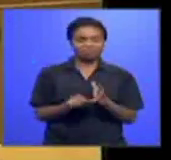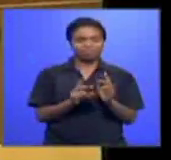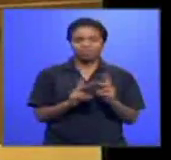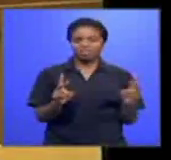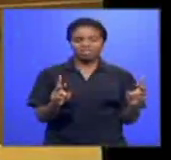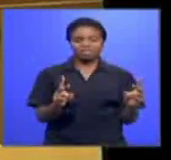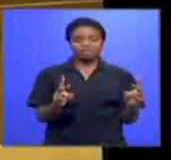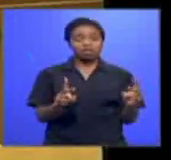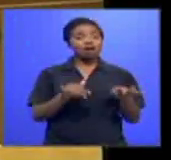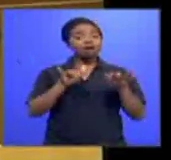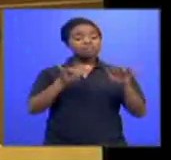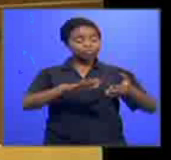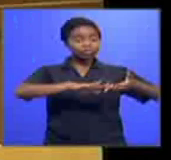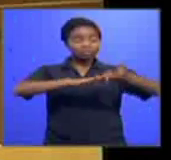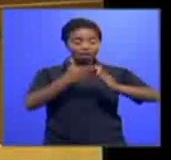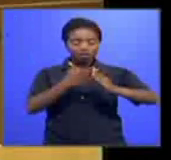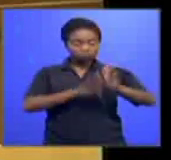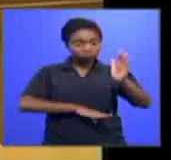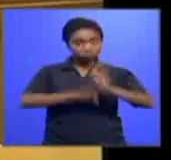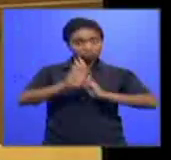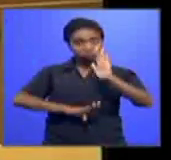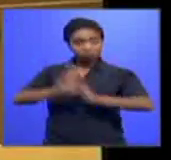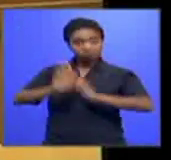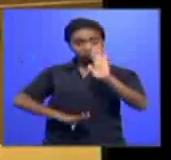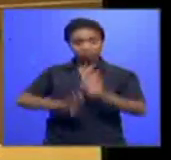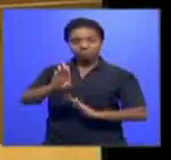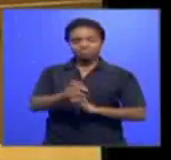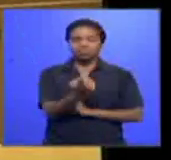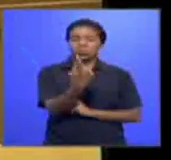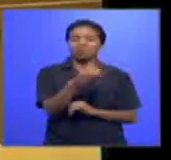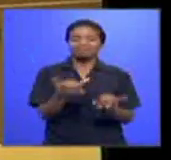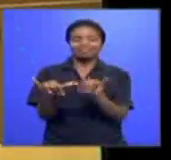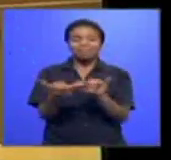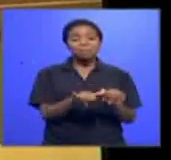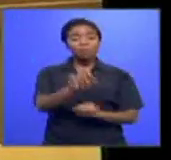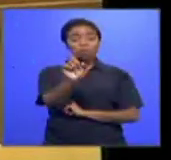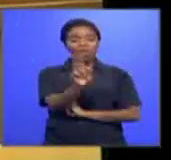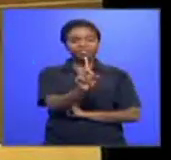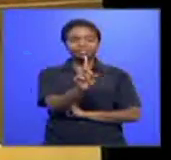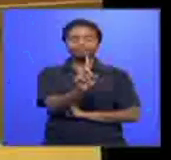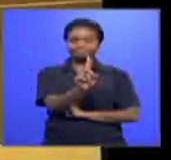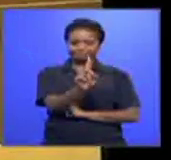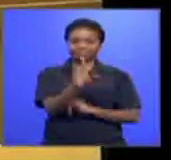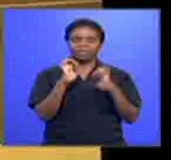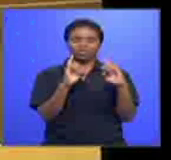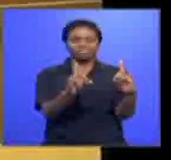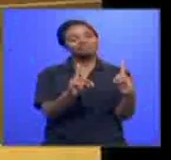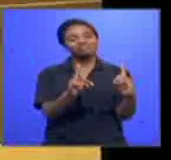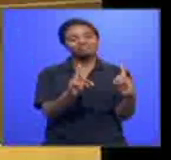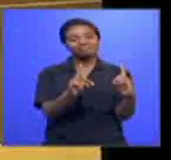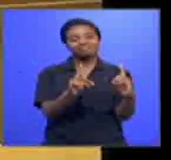All successful societies have one thing in common. They invested in education.